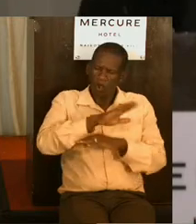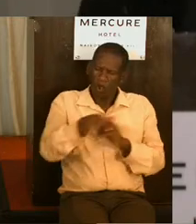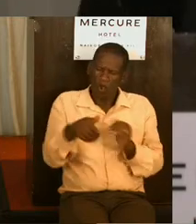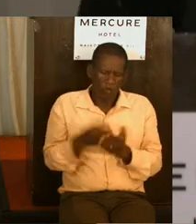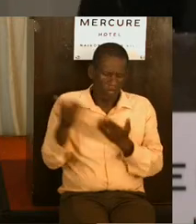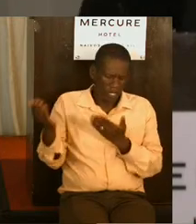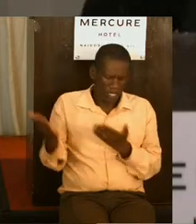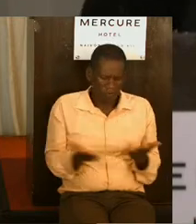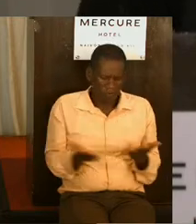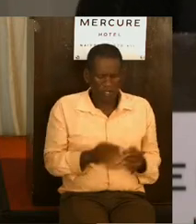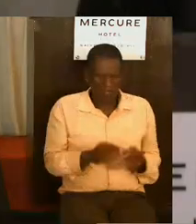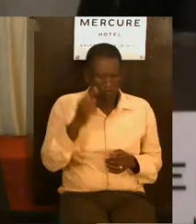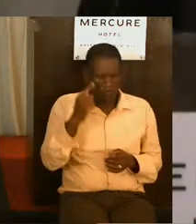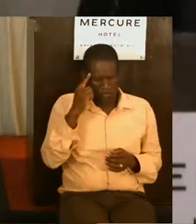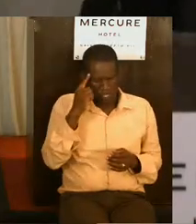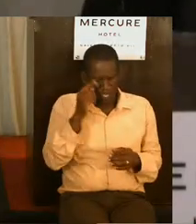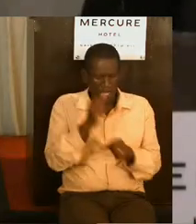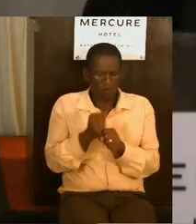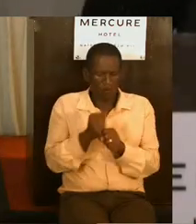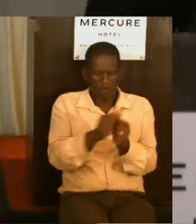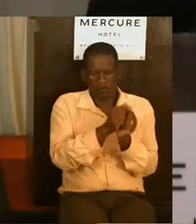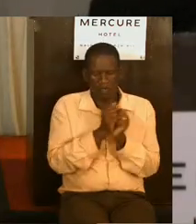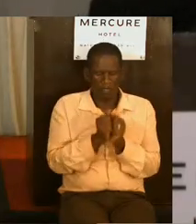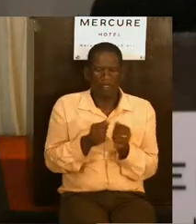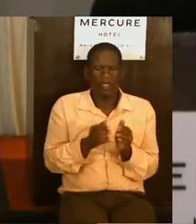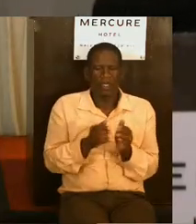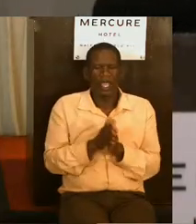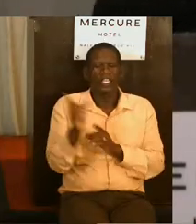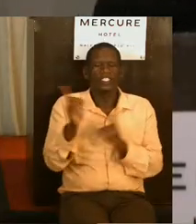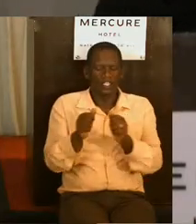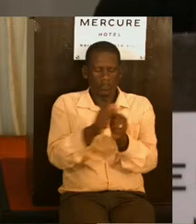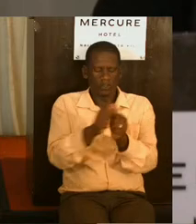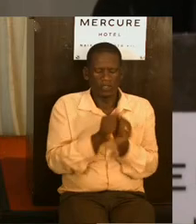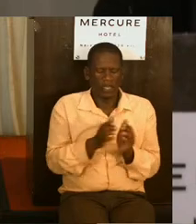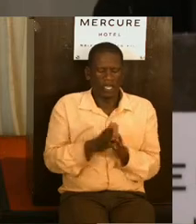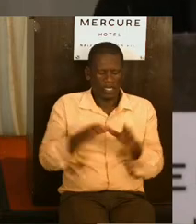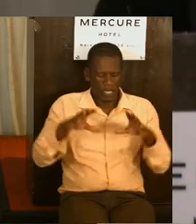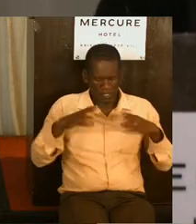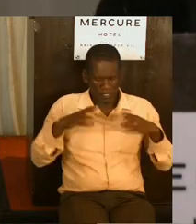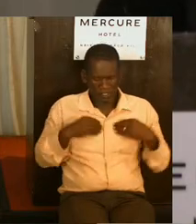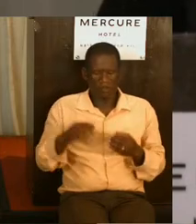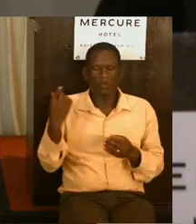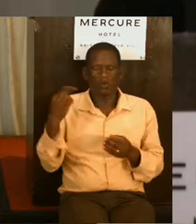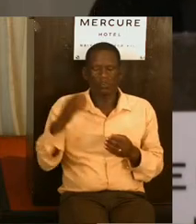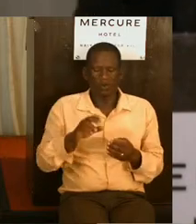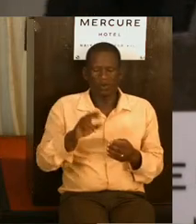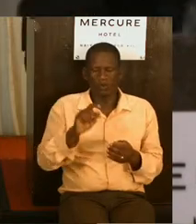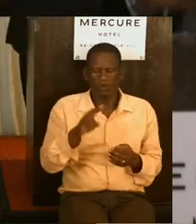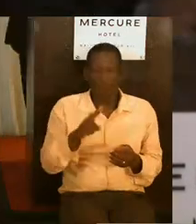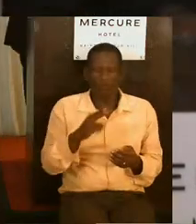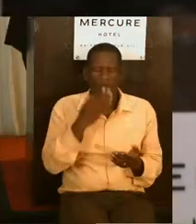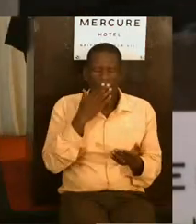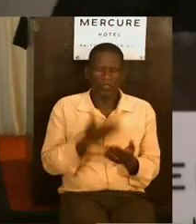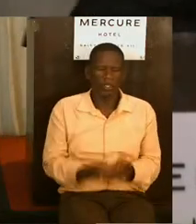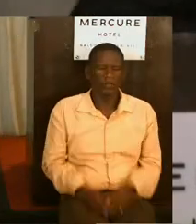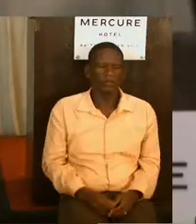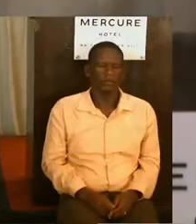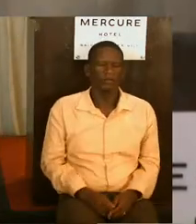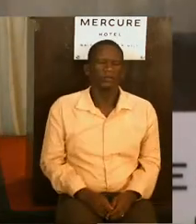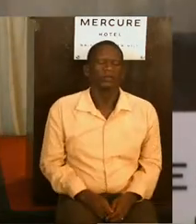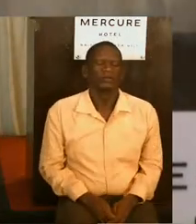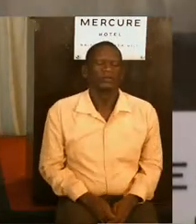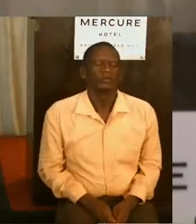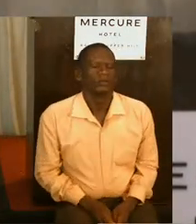we are invited to reflect and to work together and journey together embracing this Gospel of utu thank you